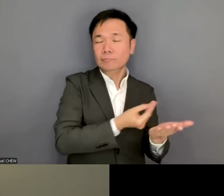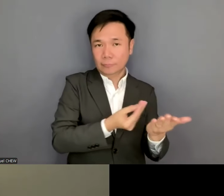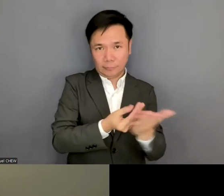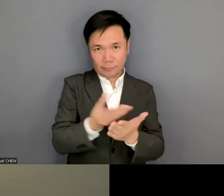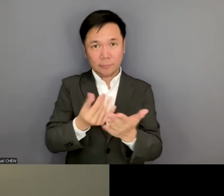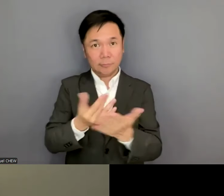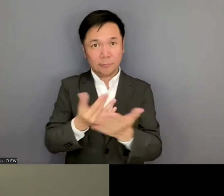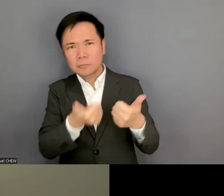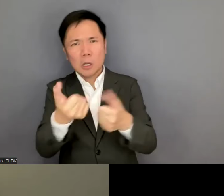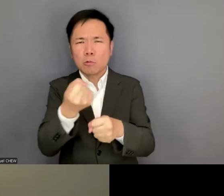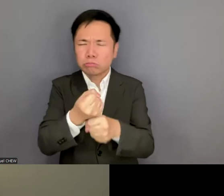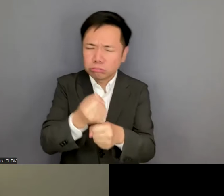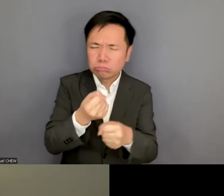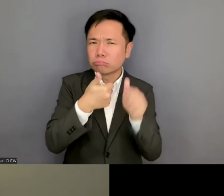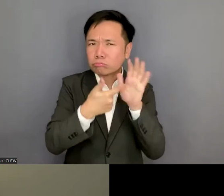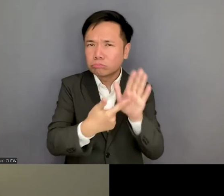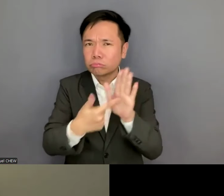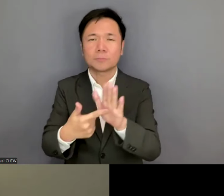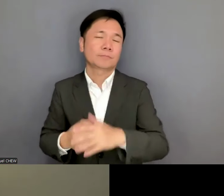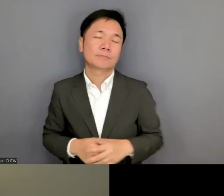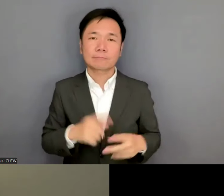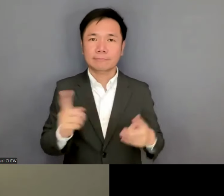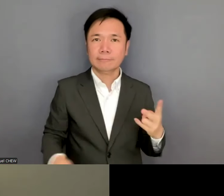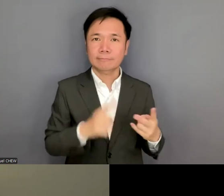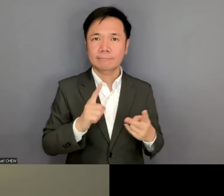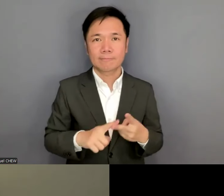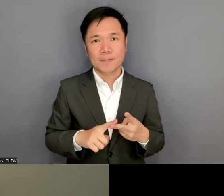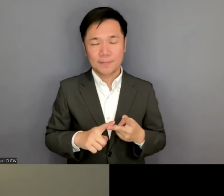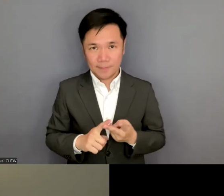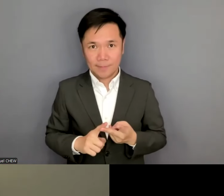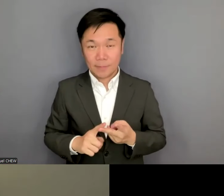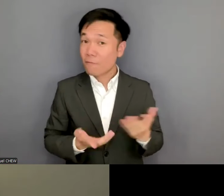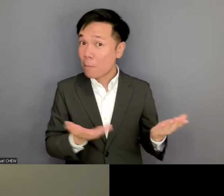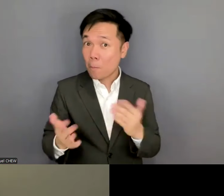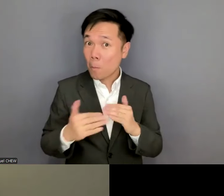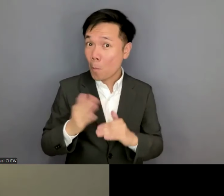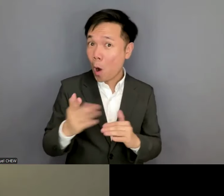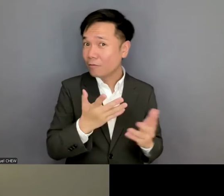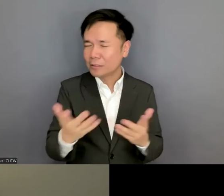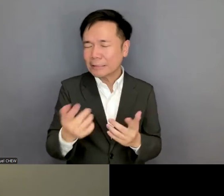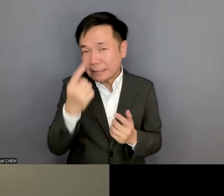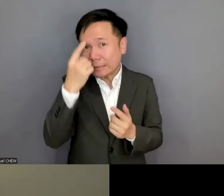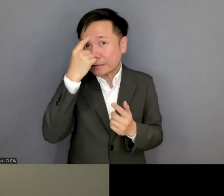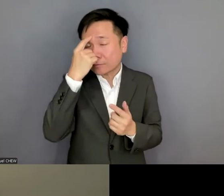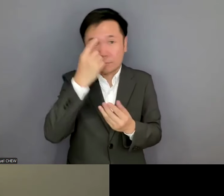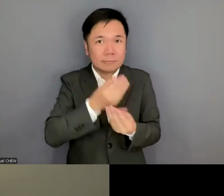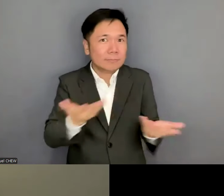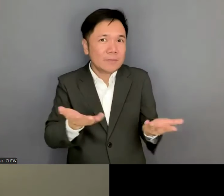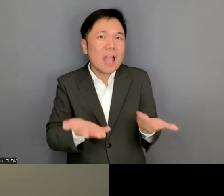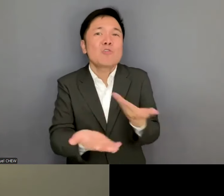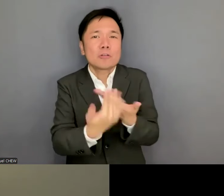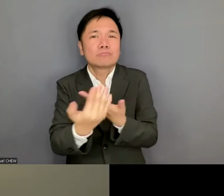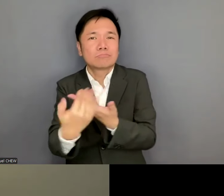going to also have the possibility to engage, to have maybe webinars in which you can